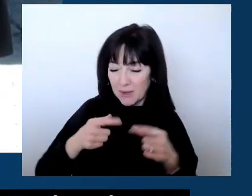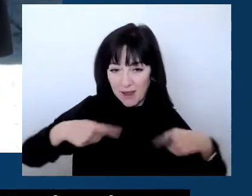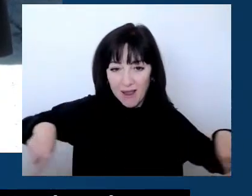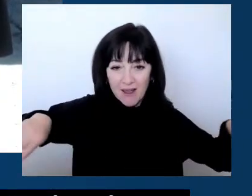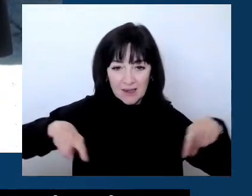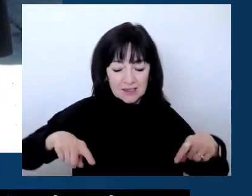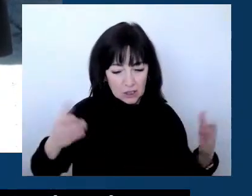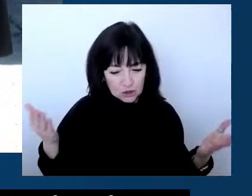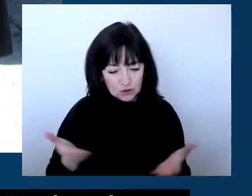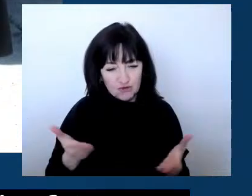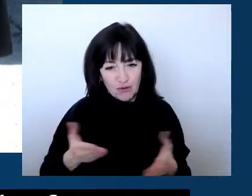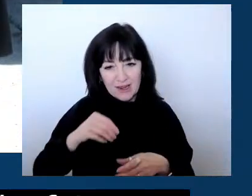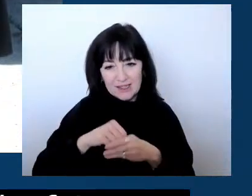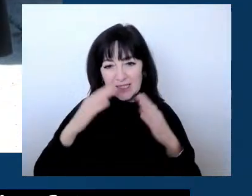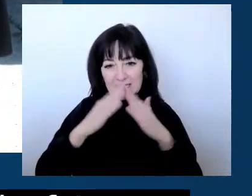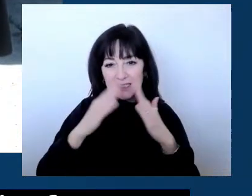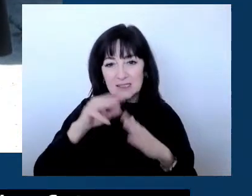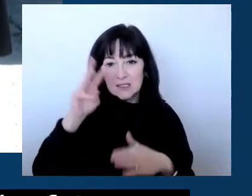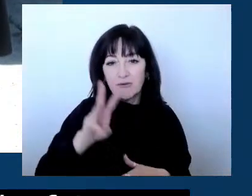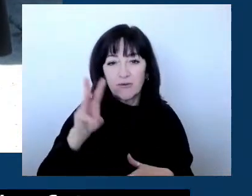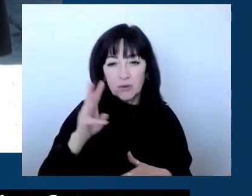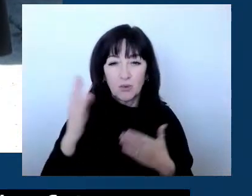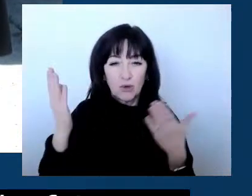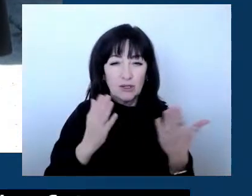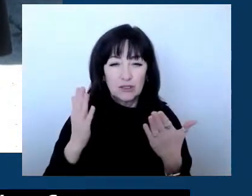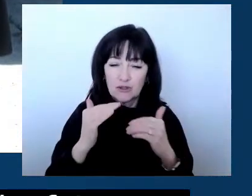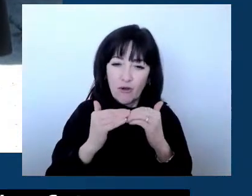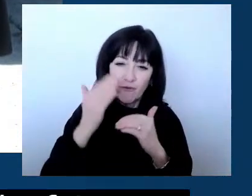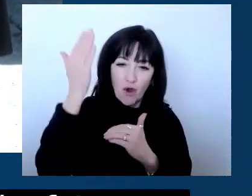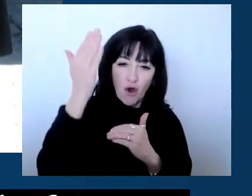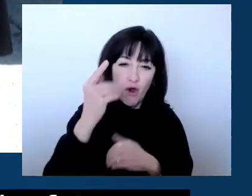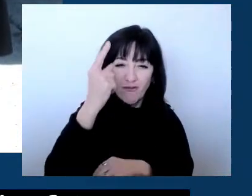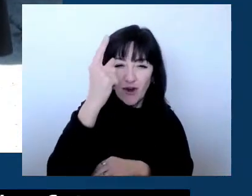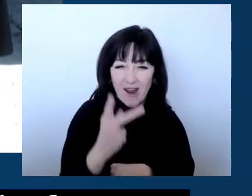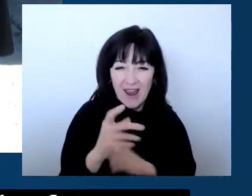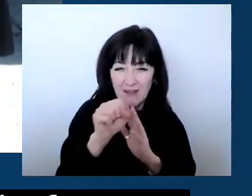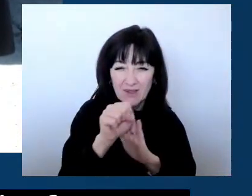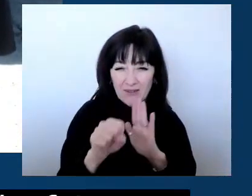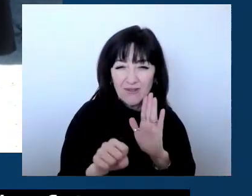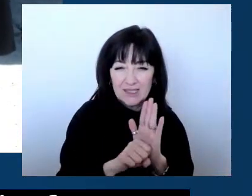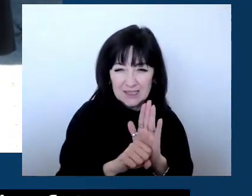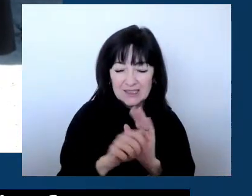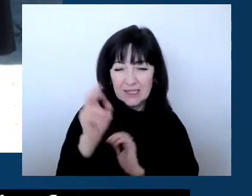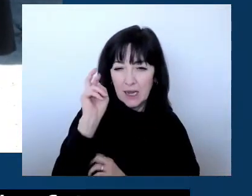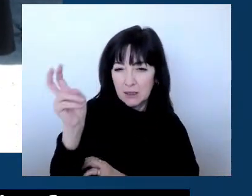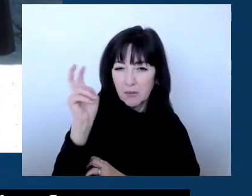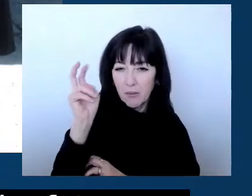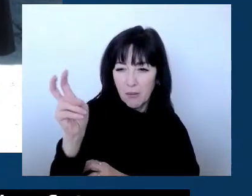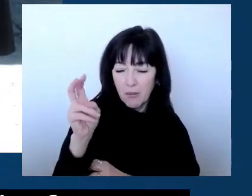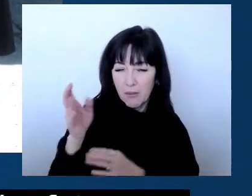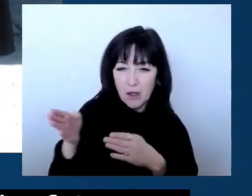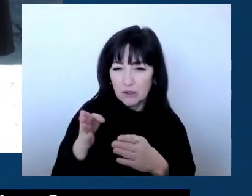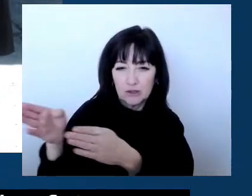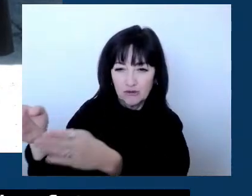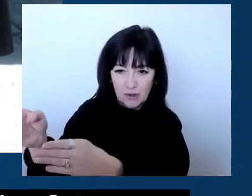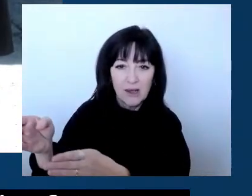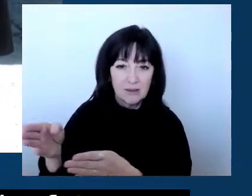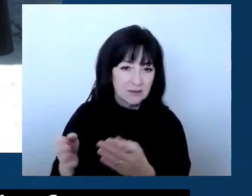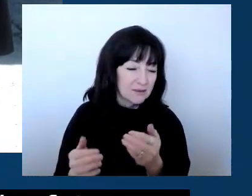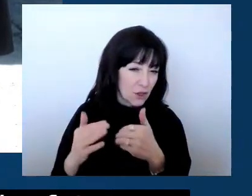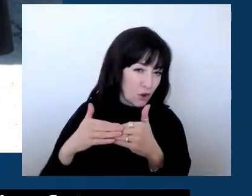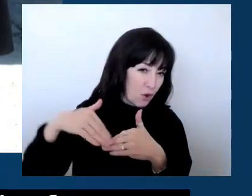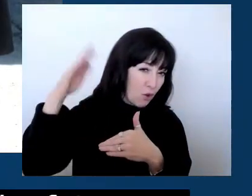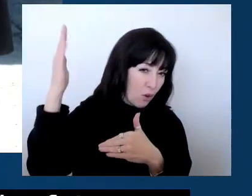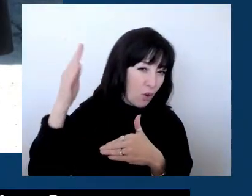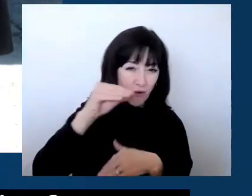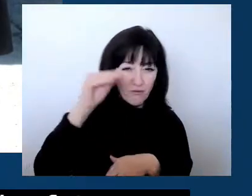which is served by more than half of the state's bus routes, more than 12% of residents use buses to get where they're going. So